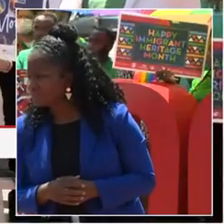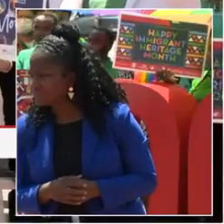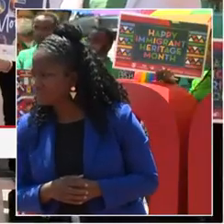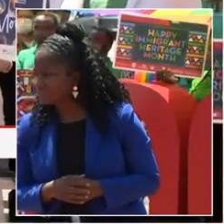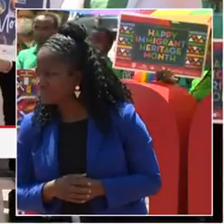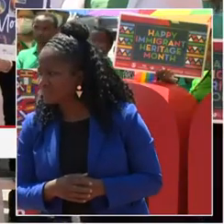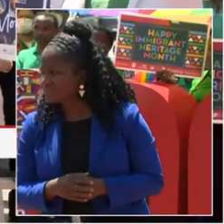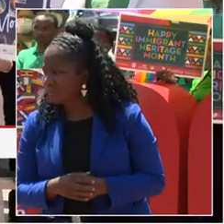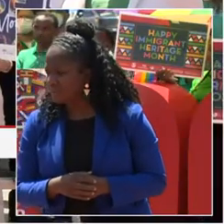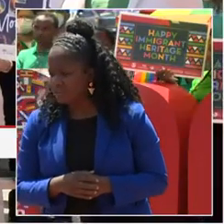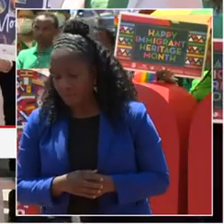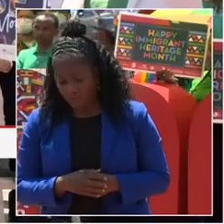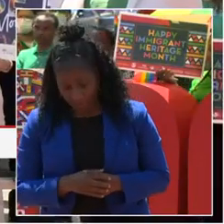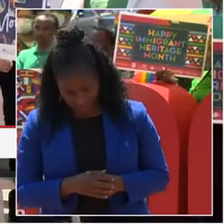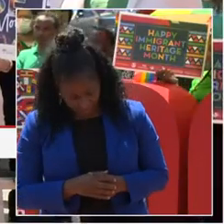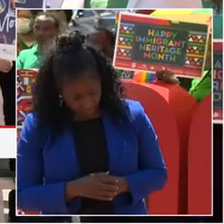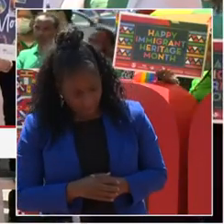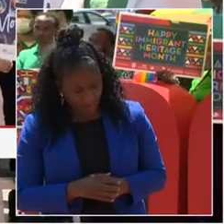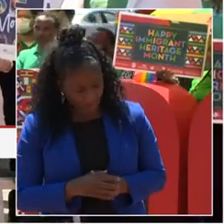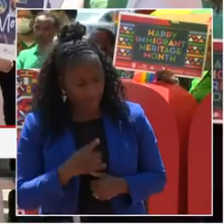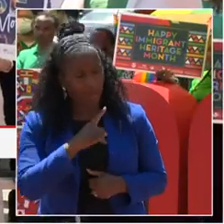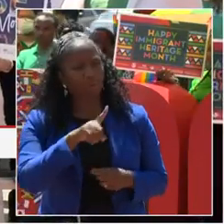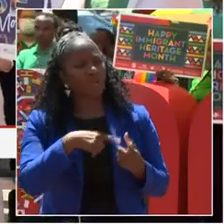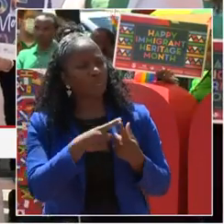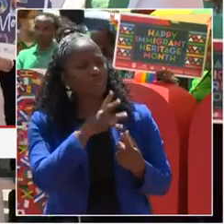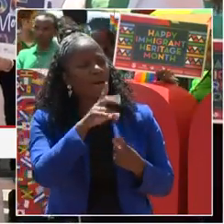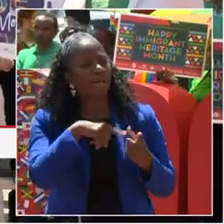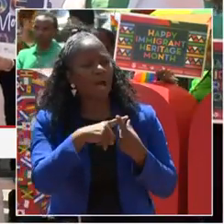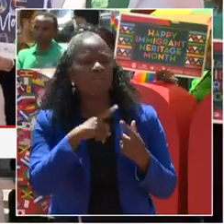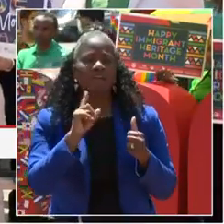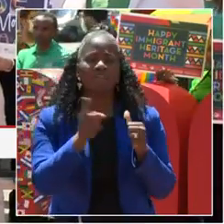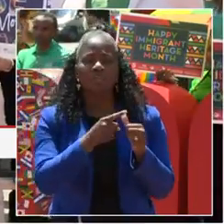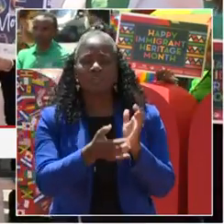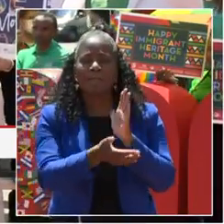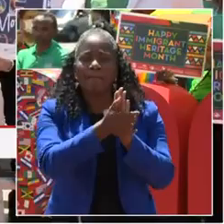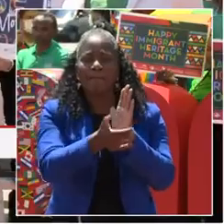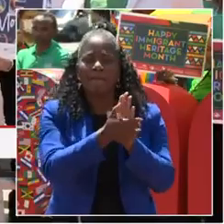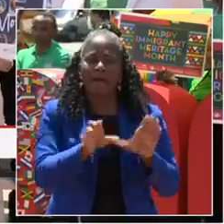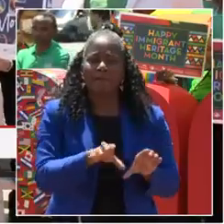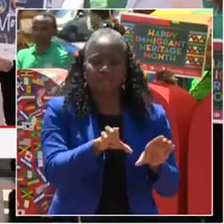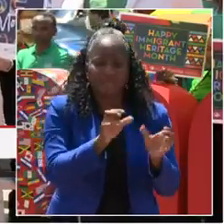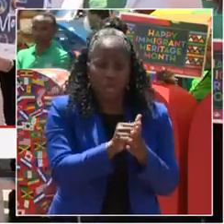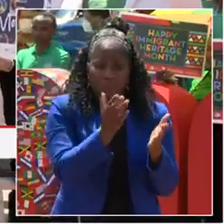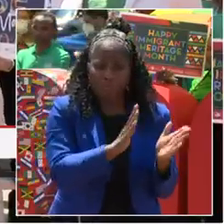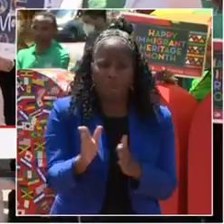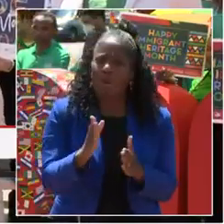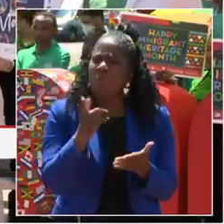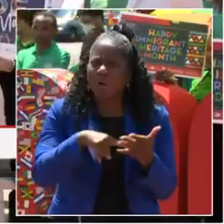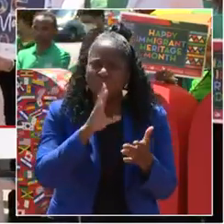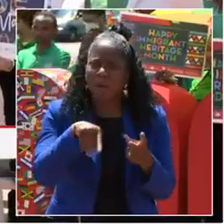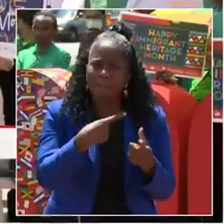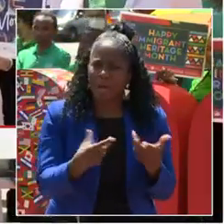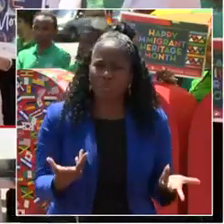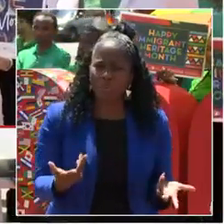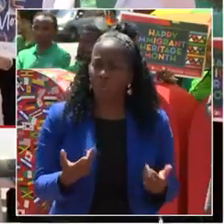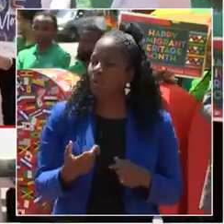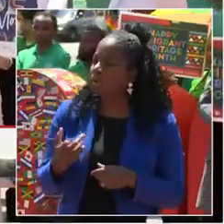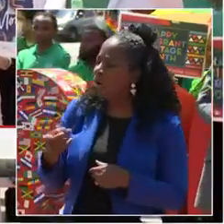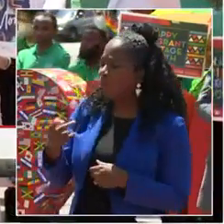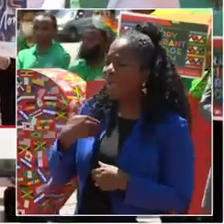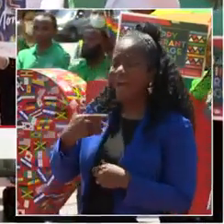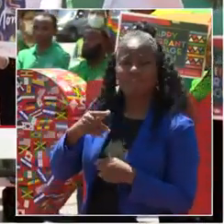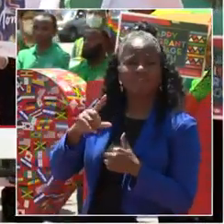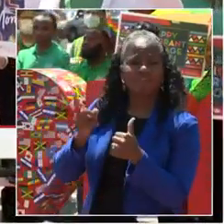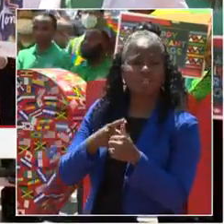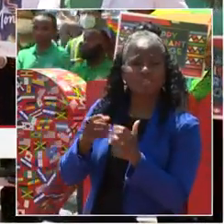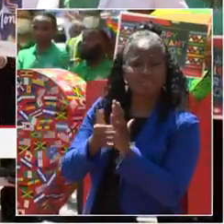about, when you spoke about possible First Amendment activity that you were preparing for, yes. What were you referring to specifically? We have First